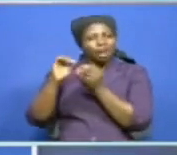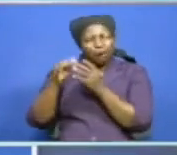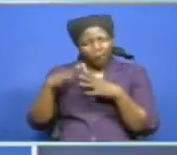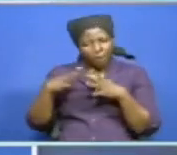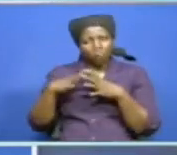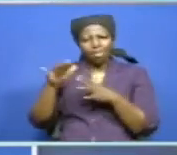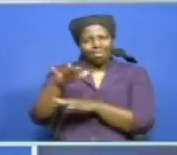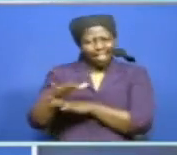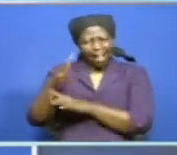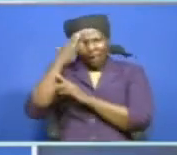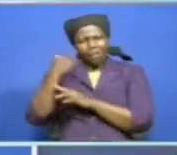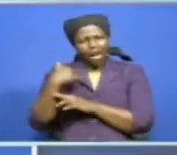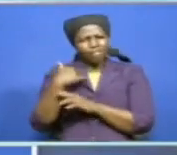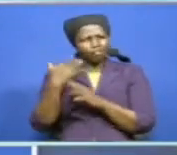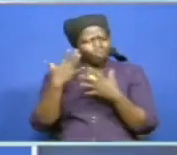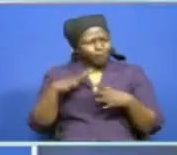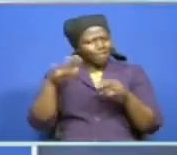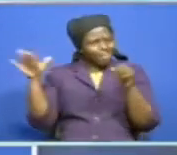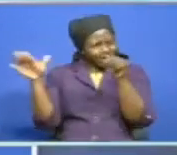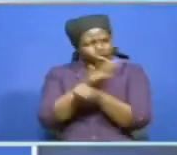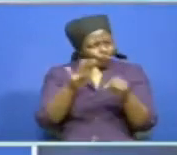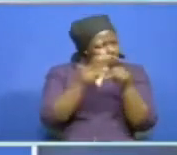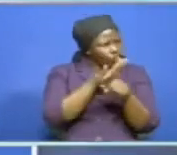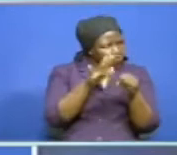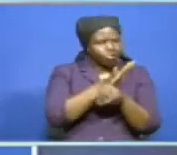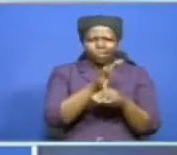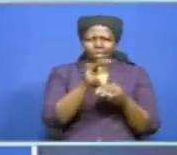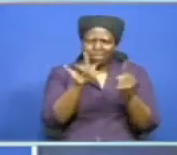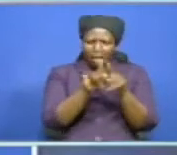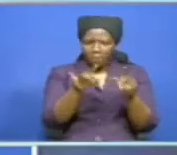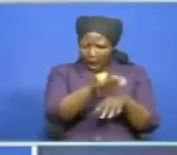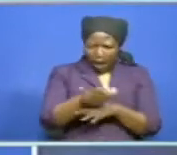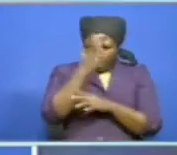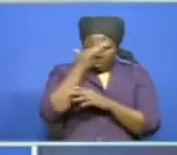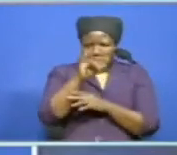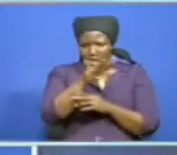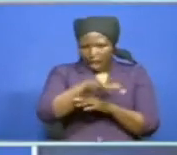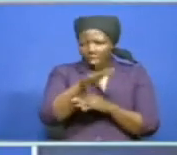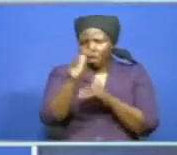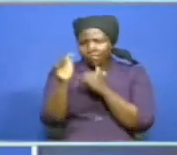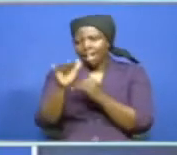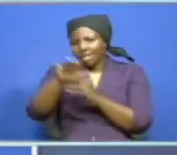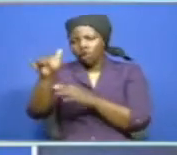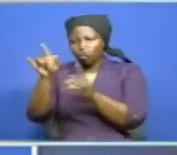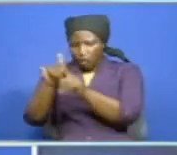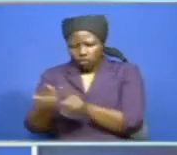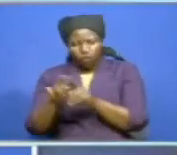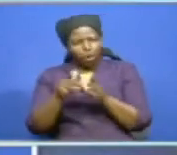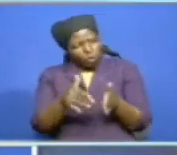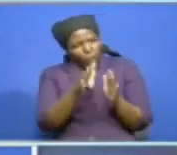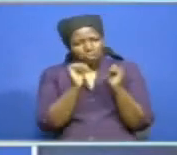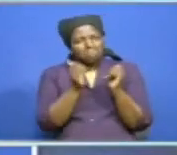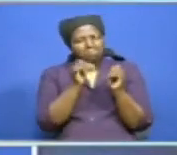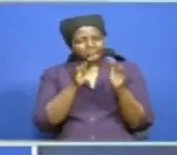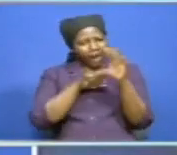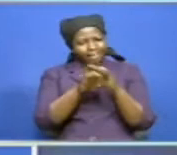decongested, because they are congested because they are near the towns, and again they are accessible. But you find there is a big chunks of land that